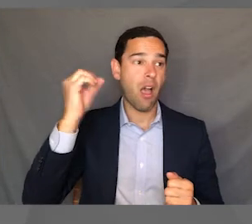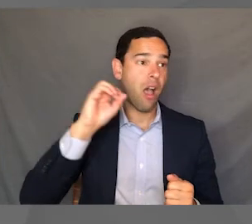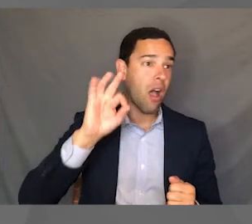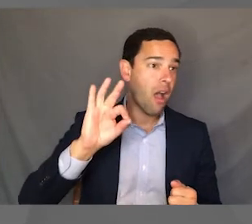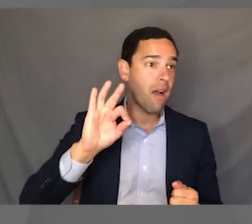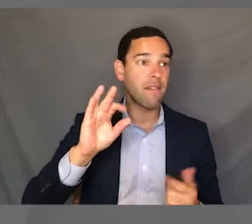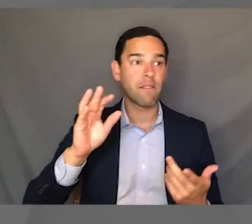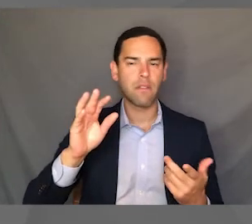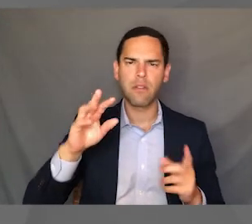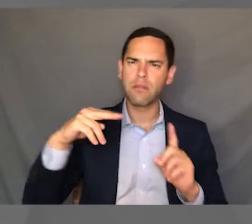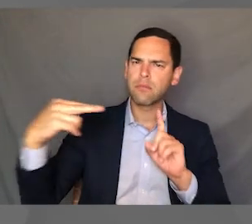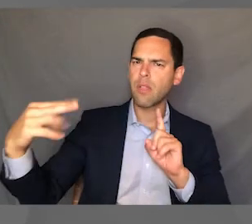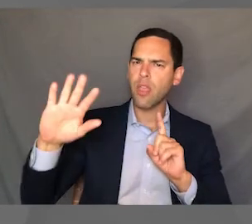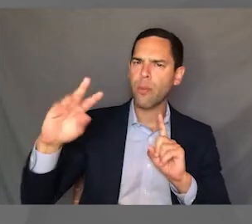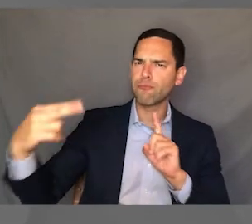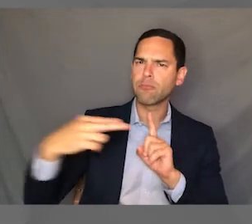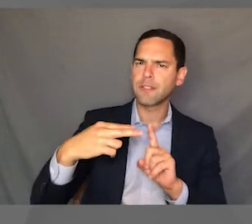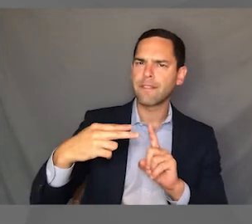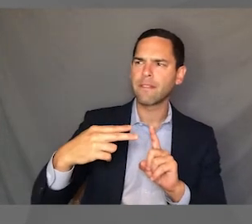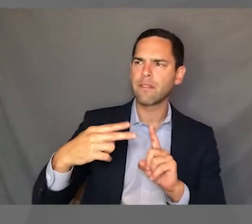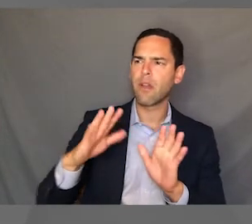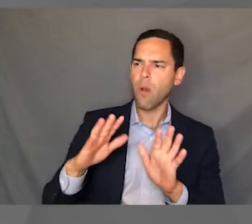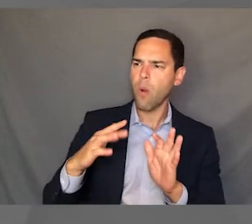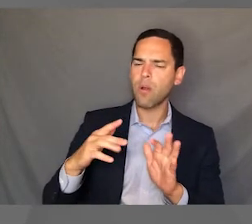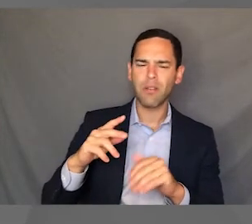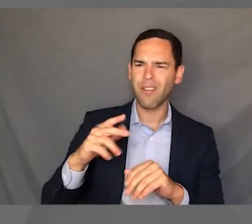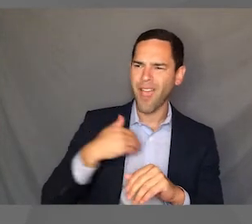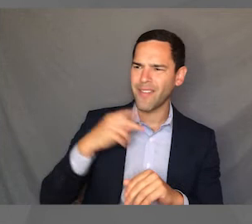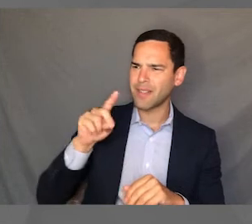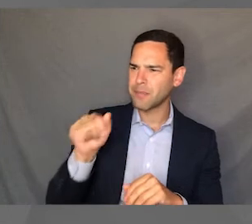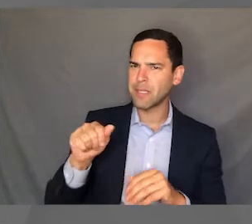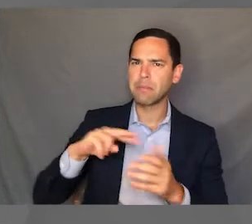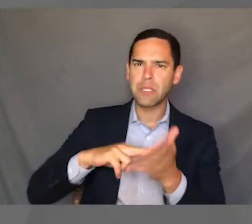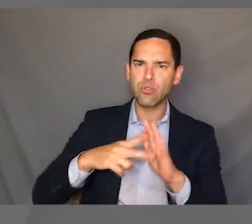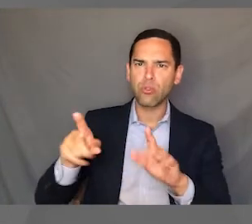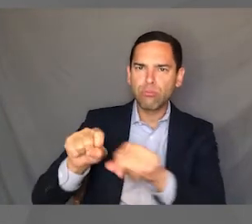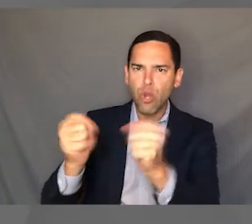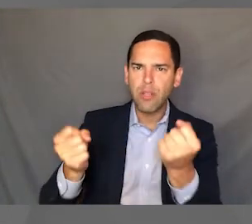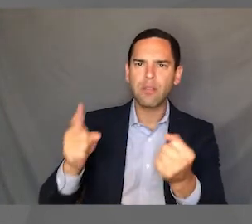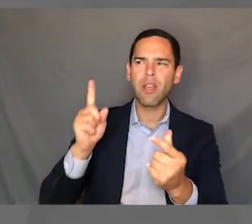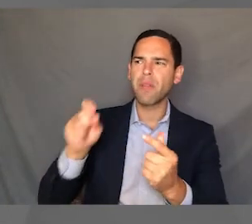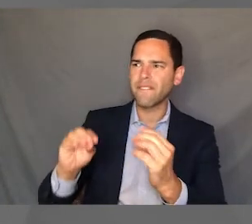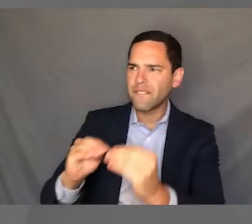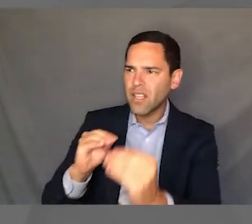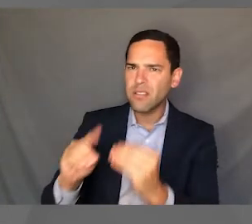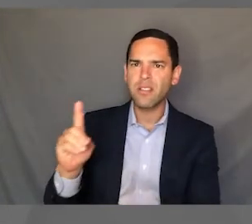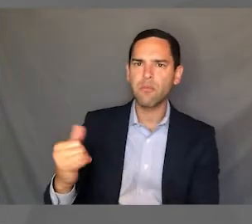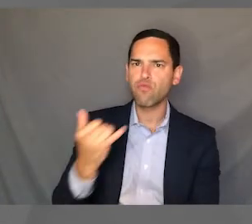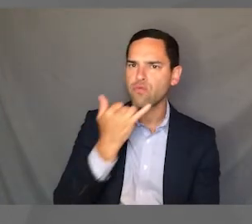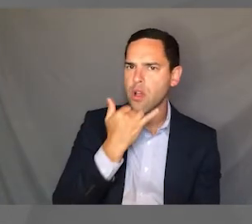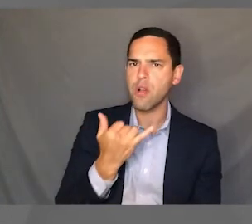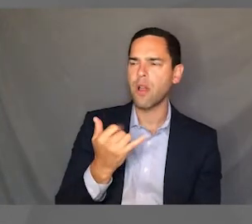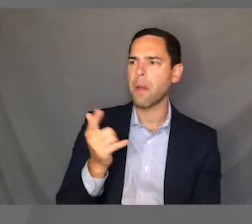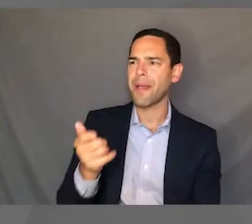having a disability means that there's something wrong with you, you are somehow broken, you need fixed, you need to be handled with